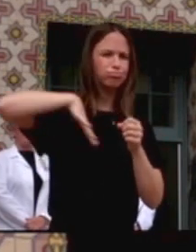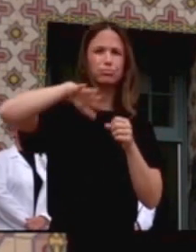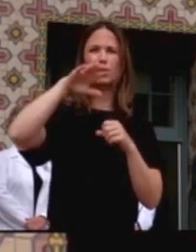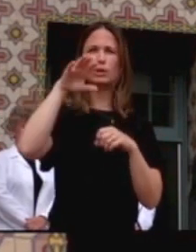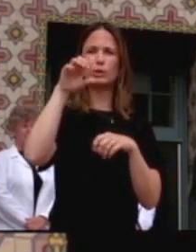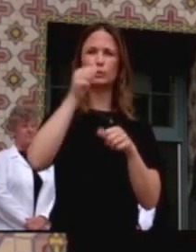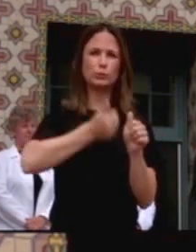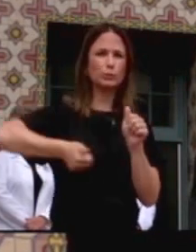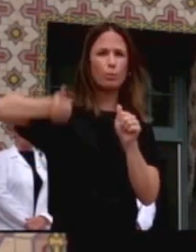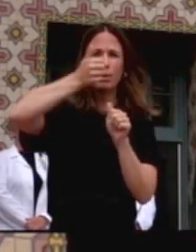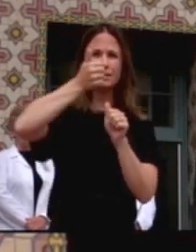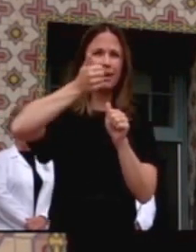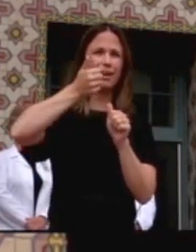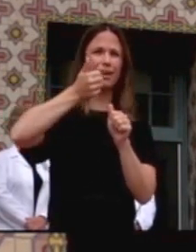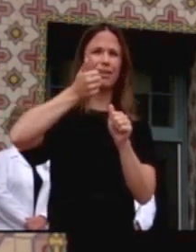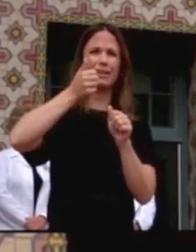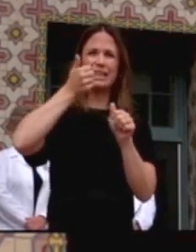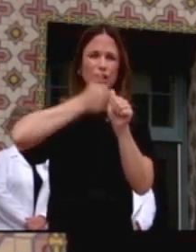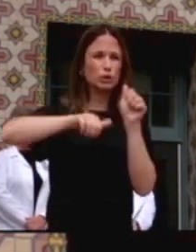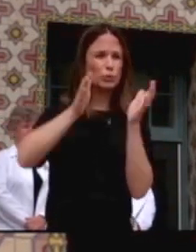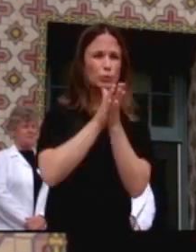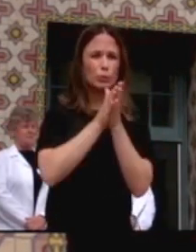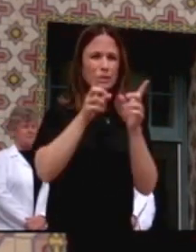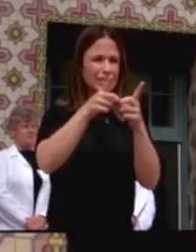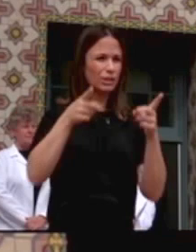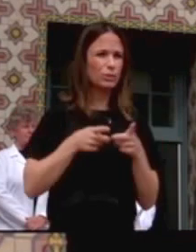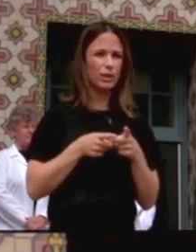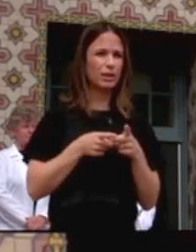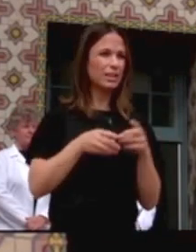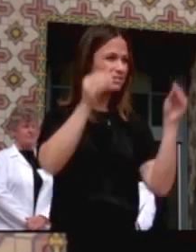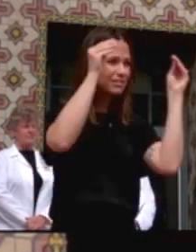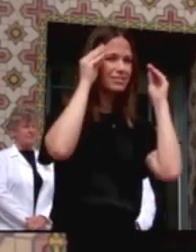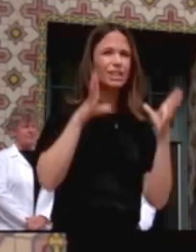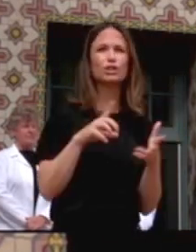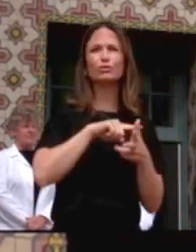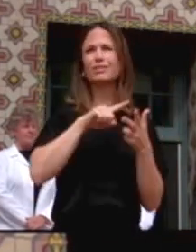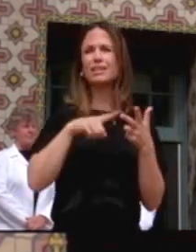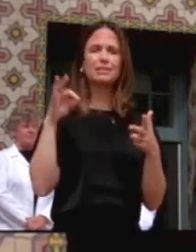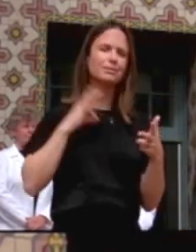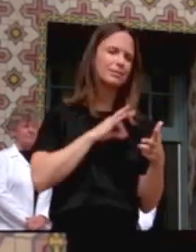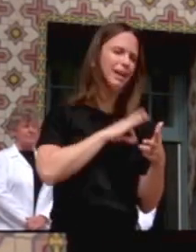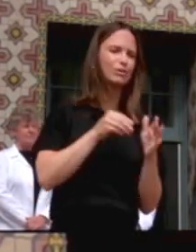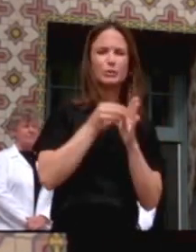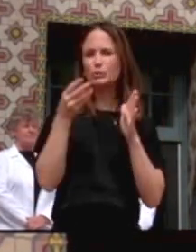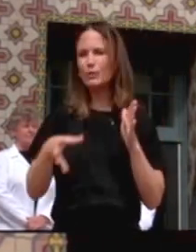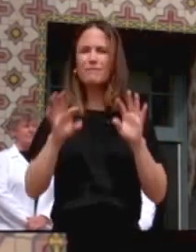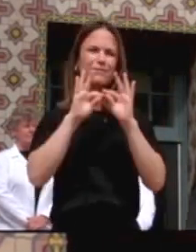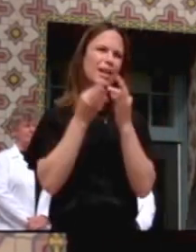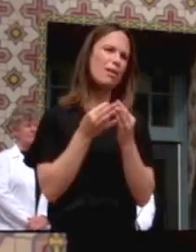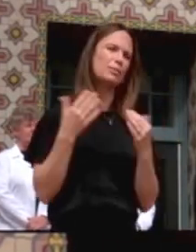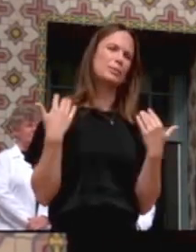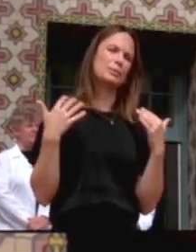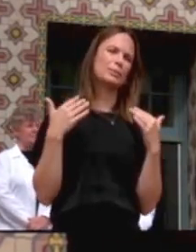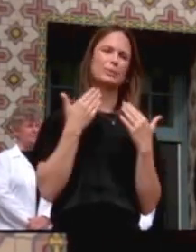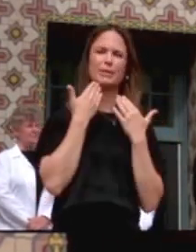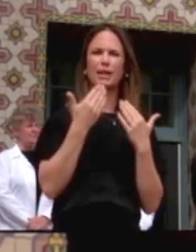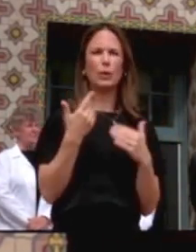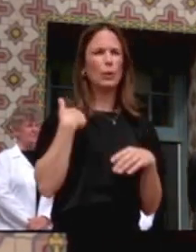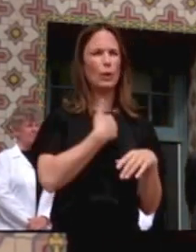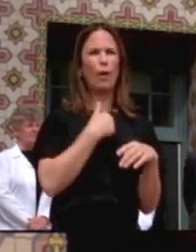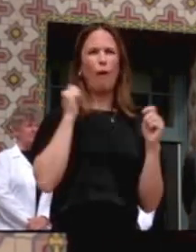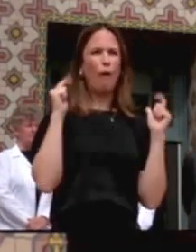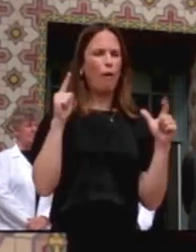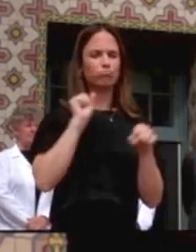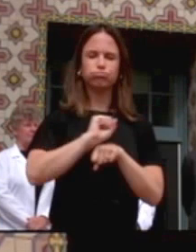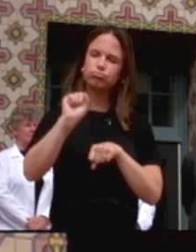superintendents, the superintendents of each school district, the teachers, the staff, the students, and the families. We have all